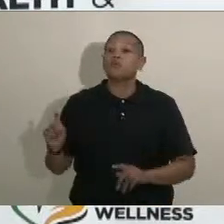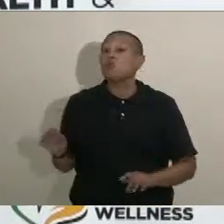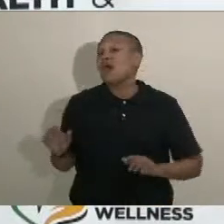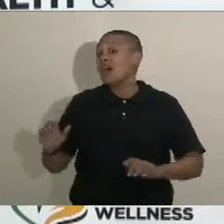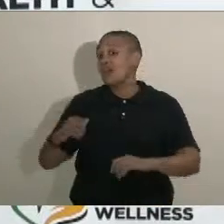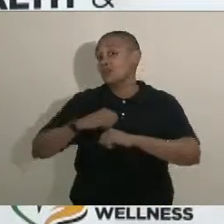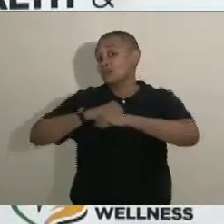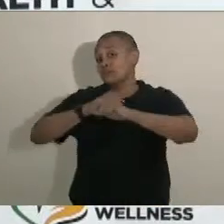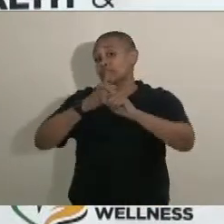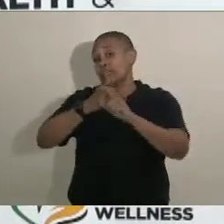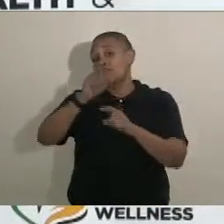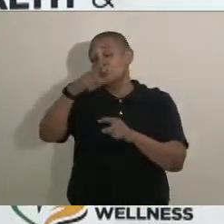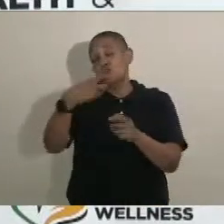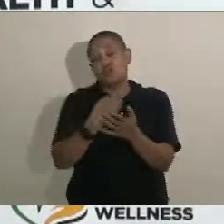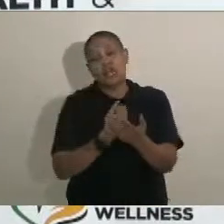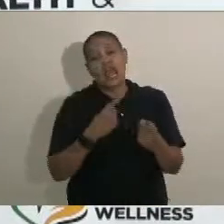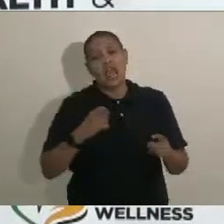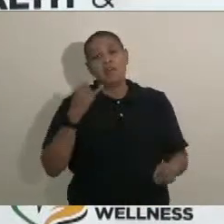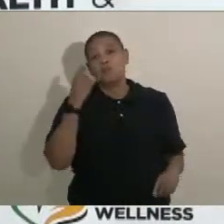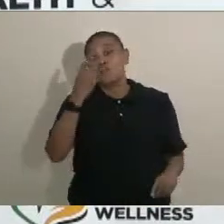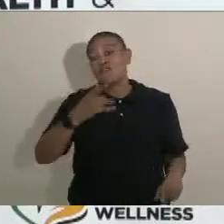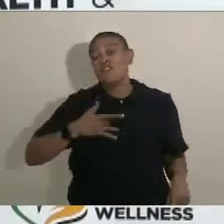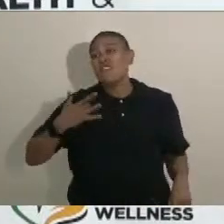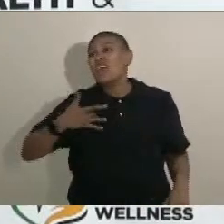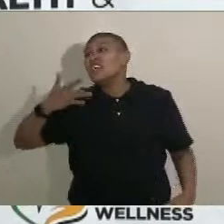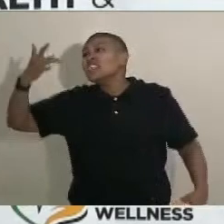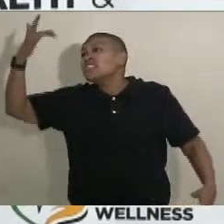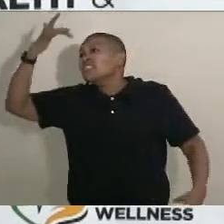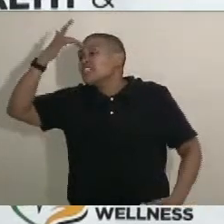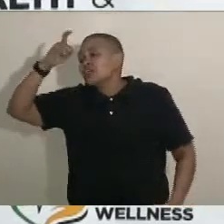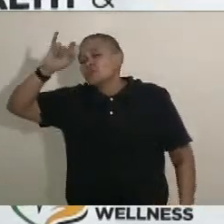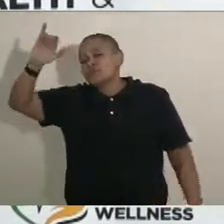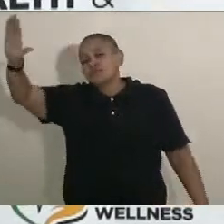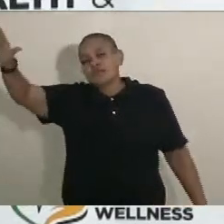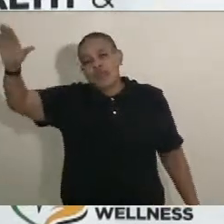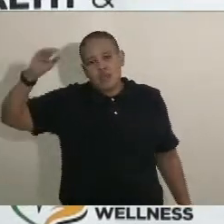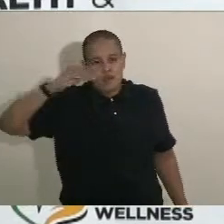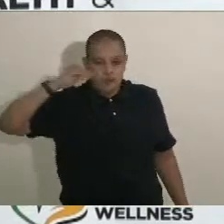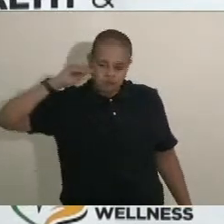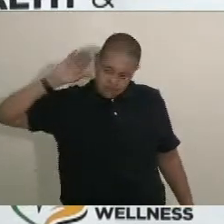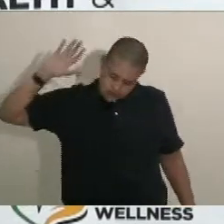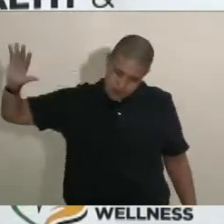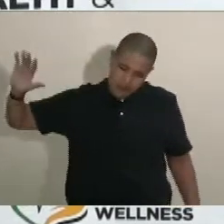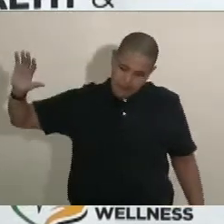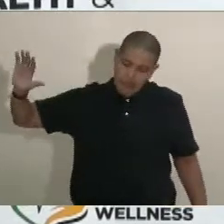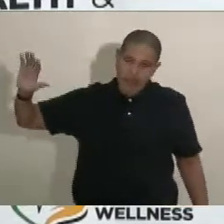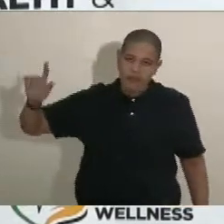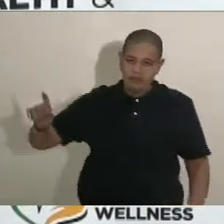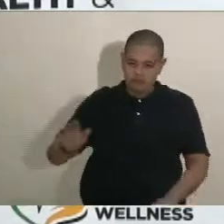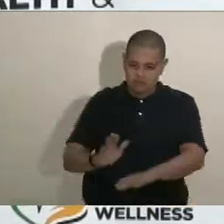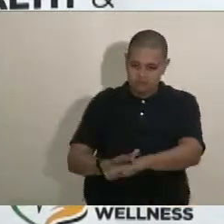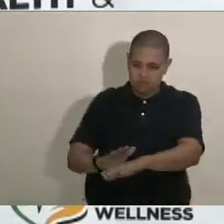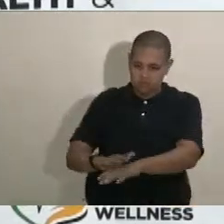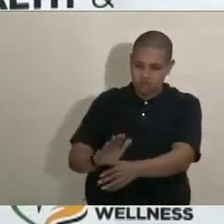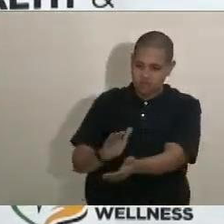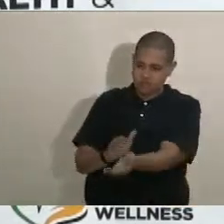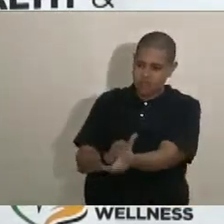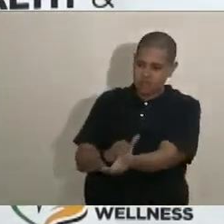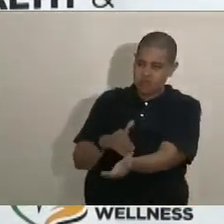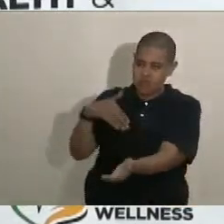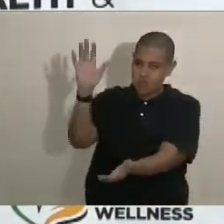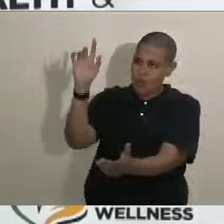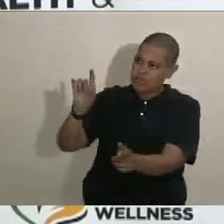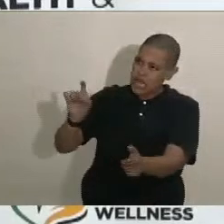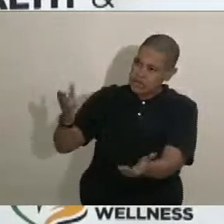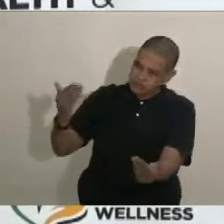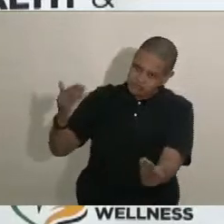protect themselves. If you are feeling ill, you should stay at home, you should consult your doctor, you should get tested. And there are